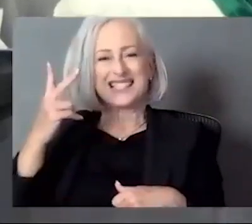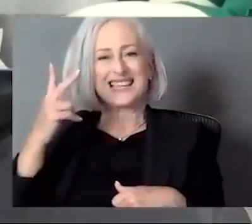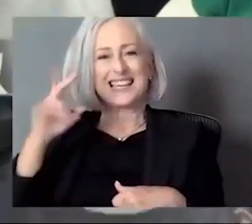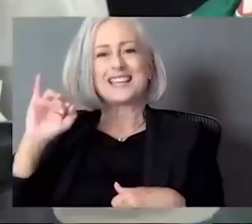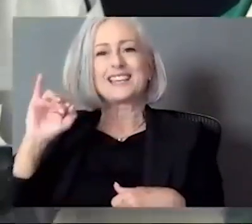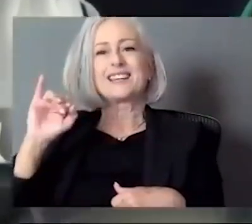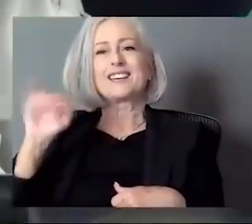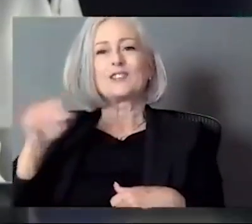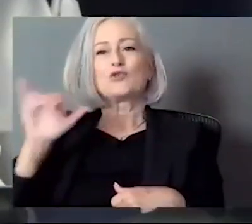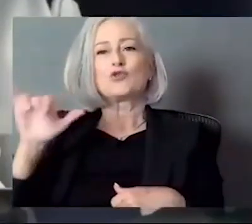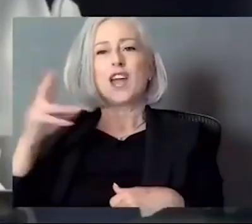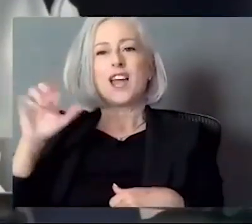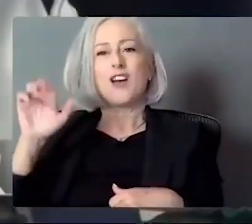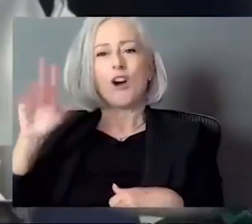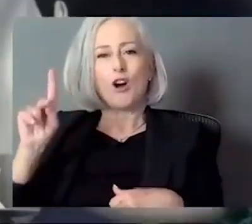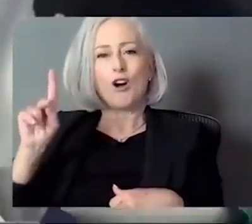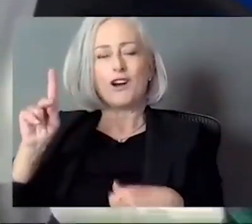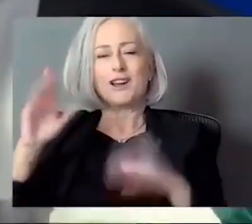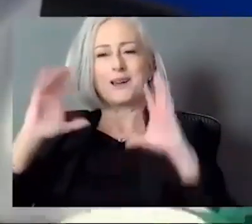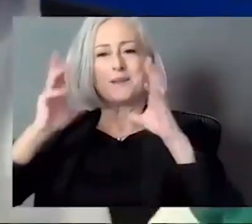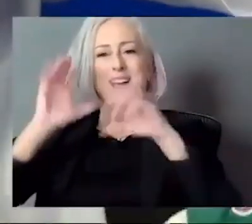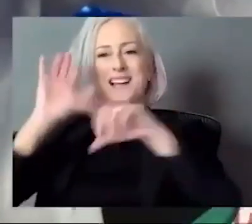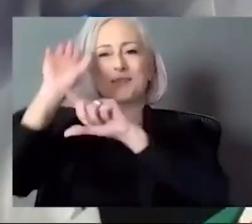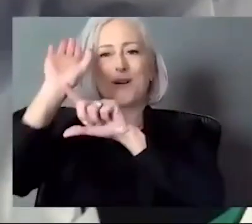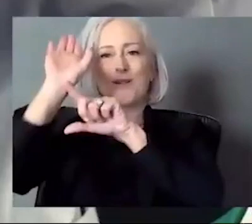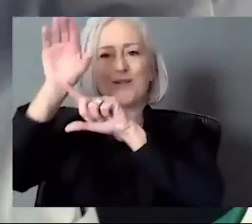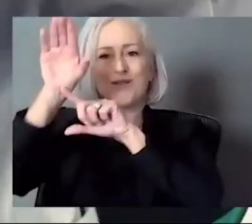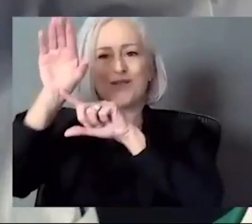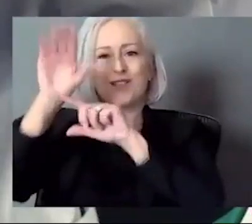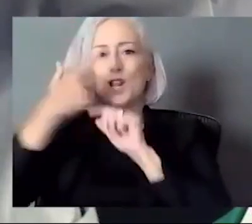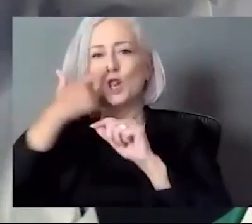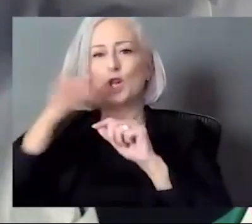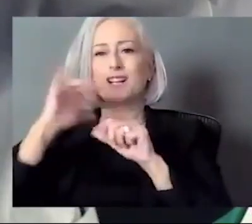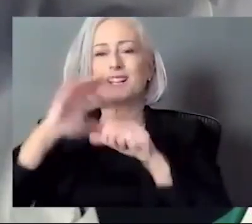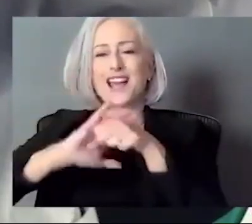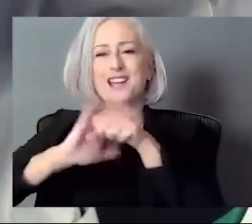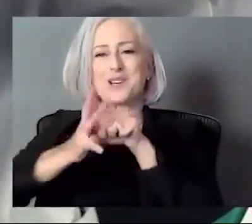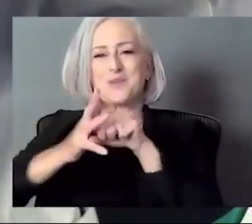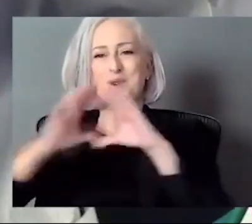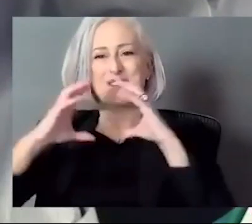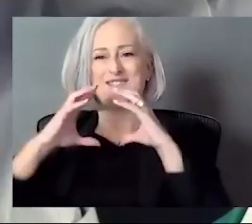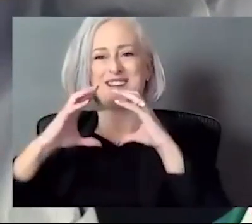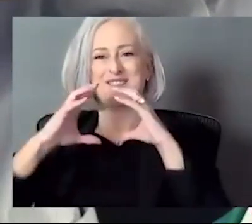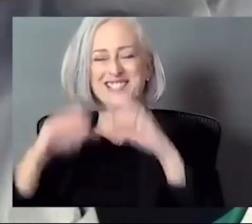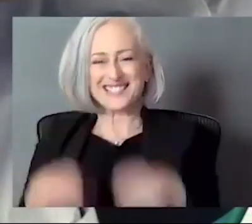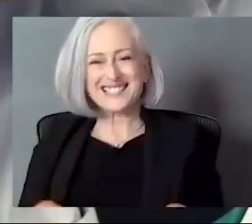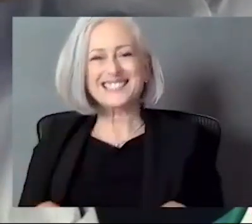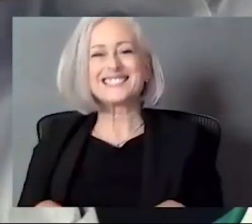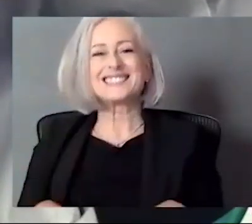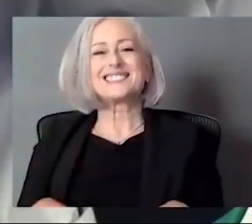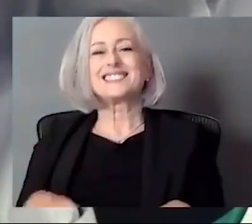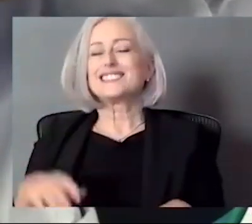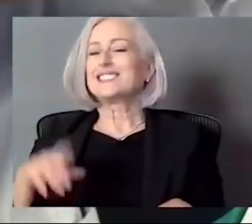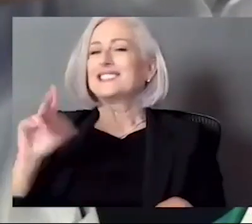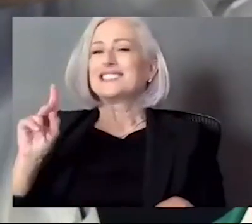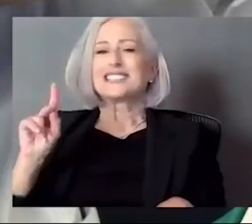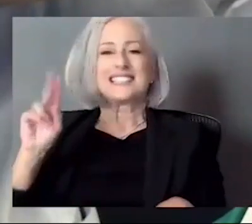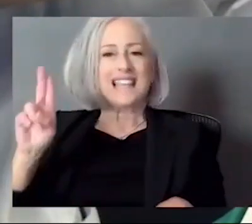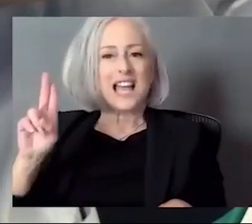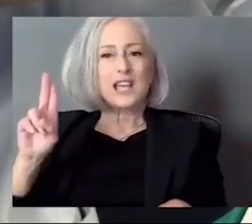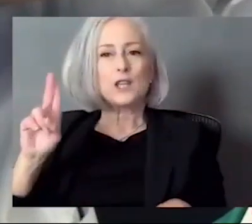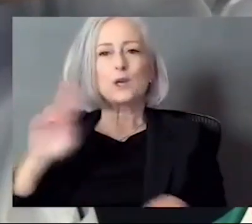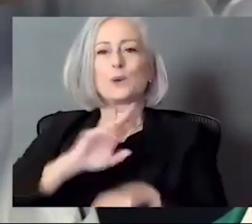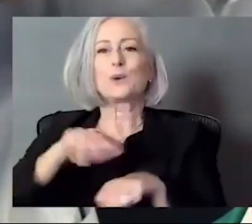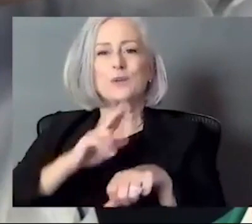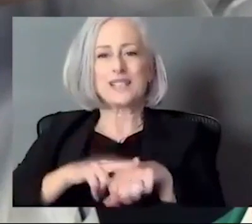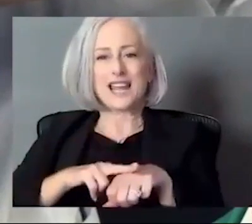coronavirus. And can I just say the great job KU did? I mean, in Lawrence, or across KU Nation. Yeah.